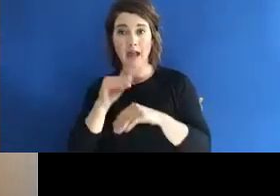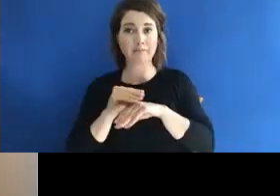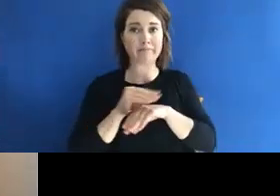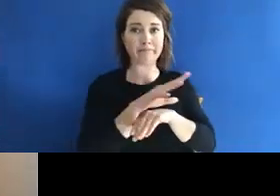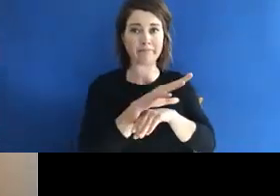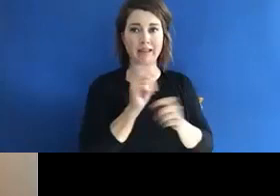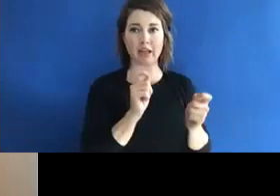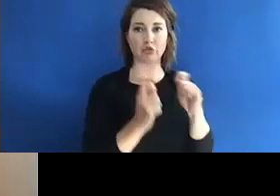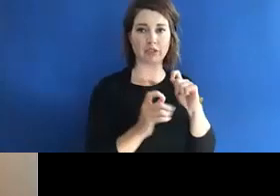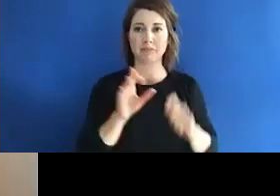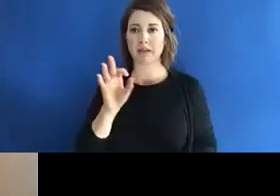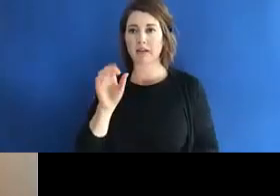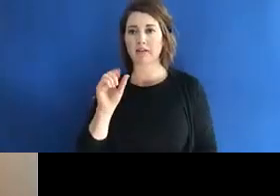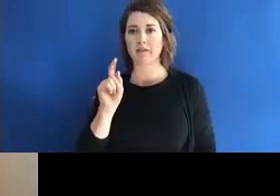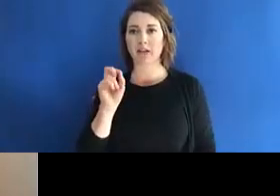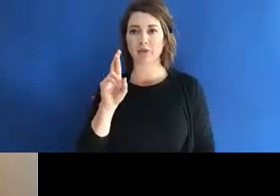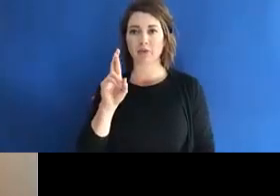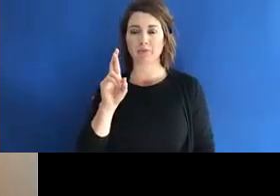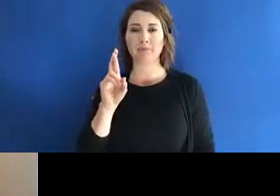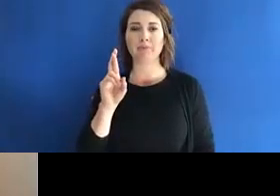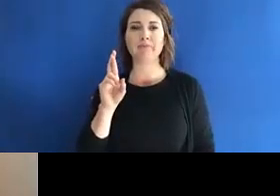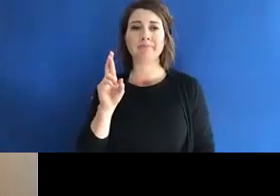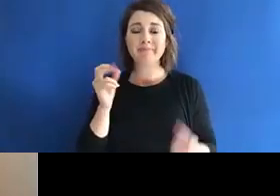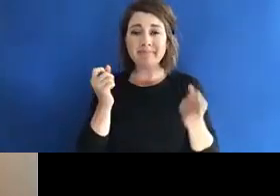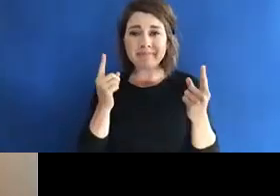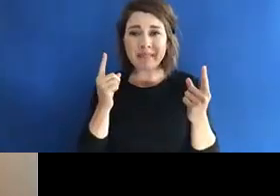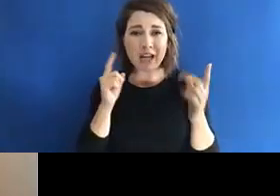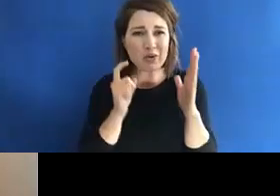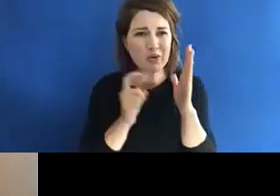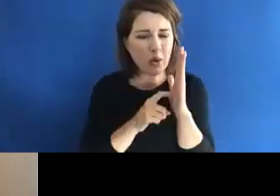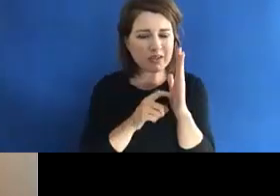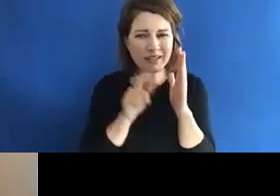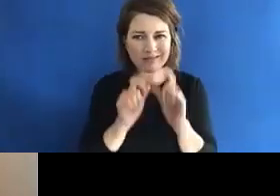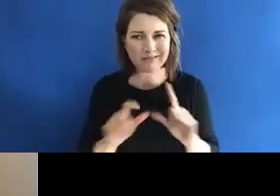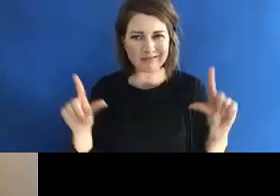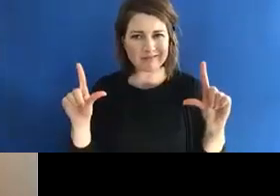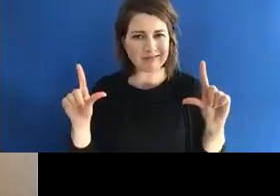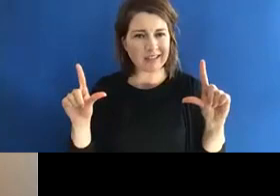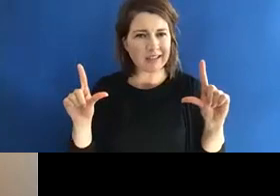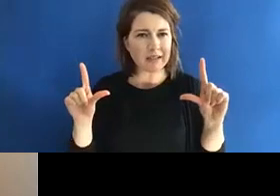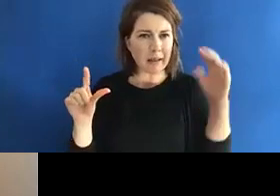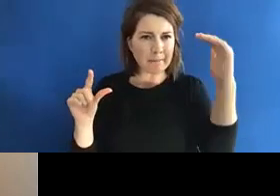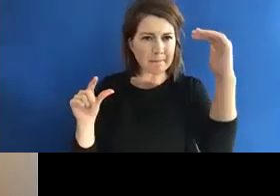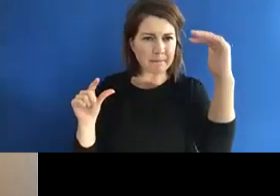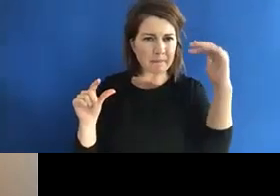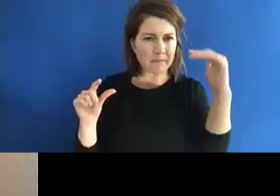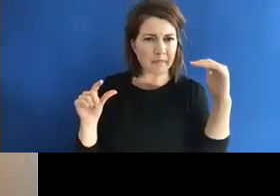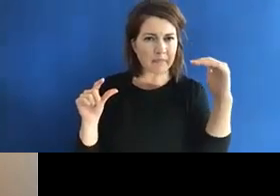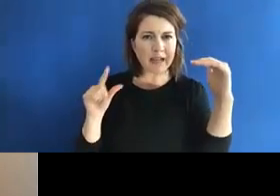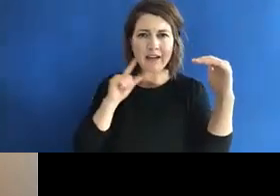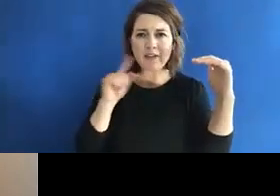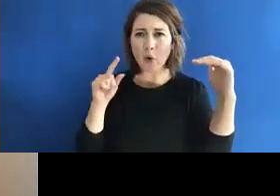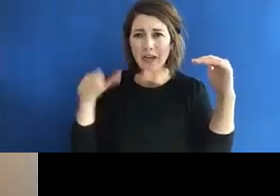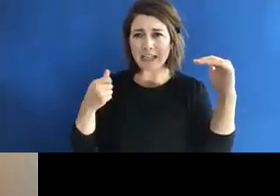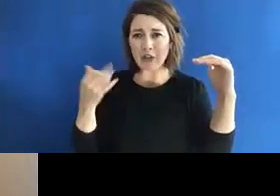factor. A couple things to note on this slide related to the barriers. In program year 19, you'll